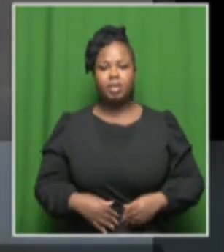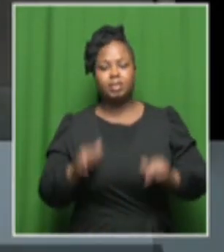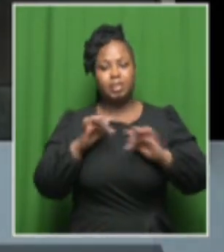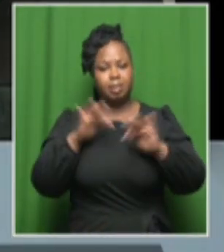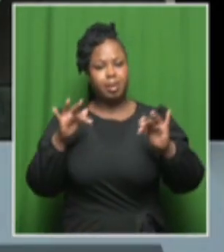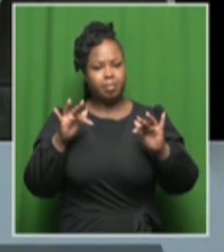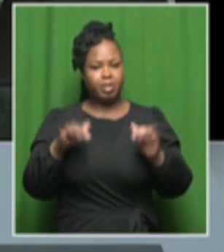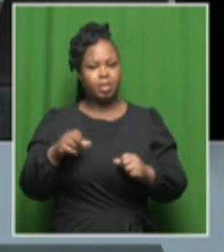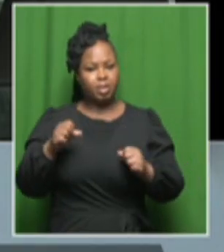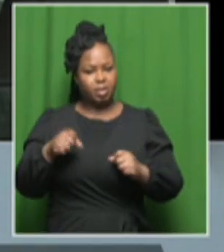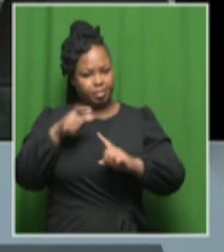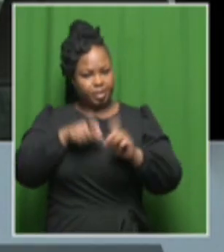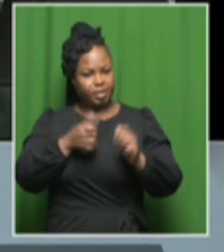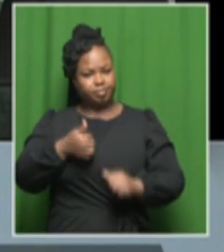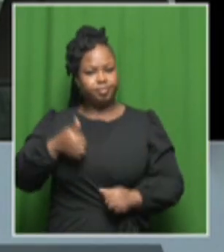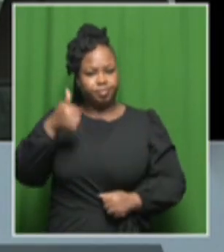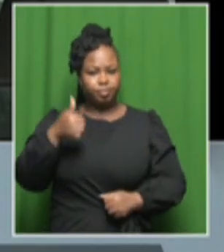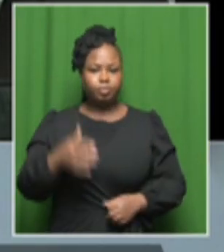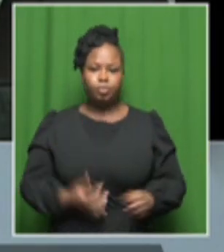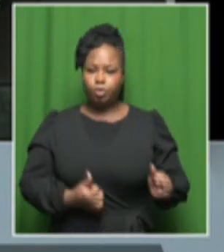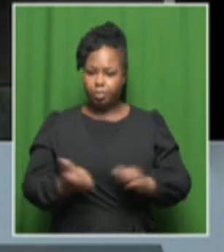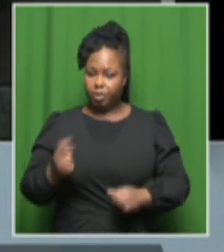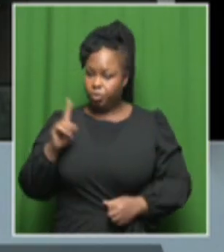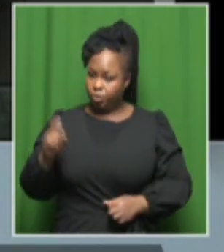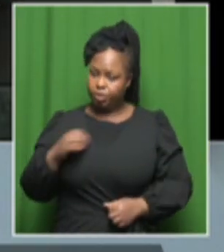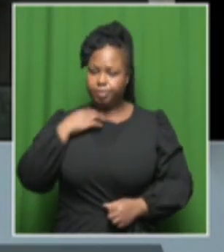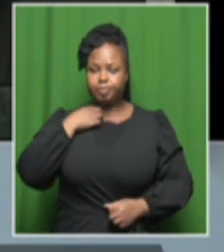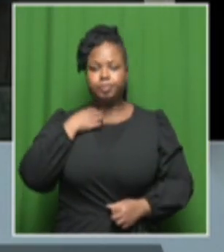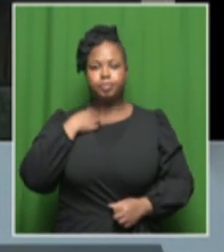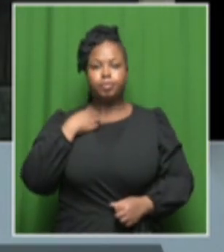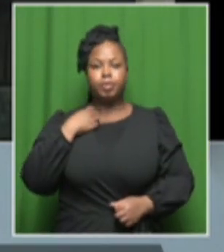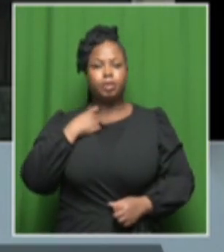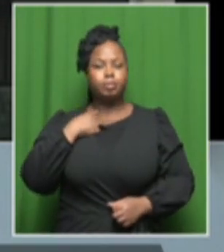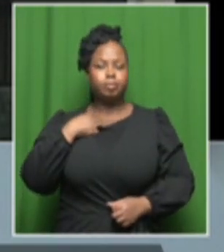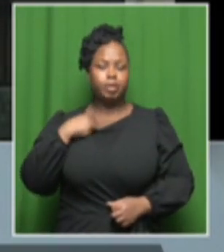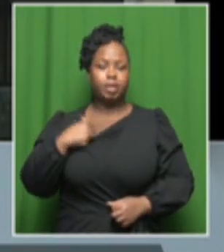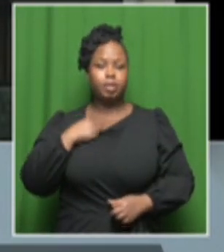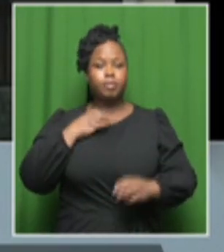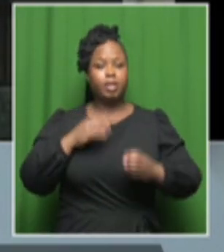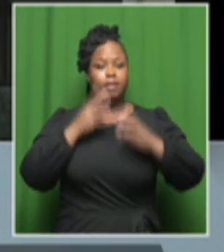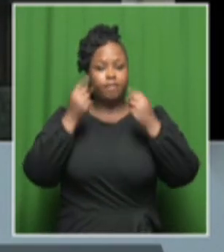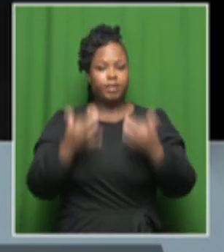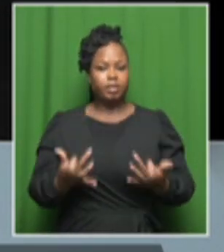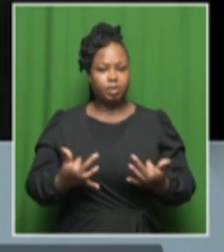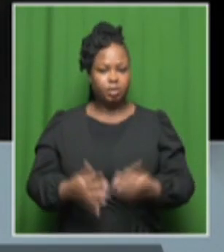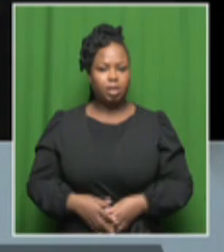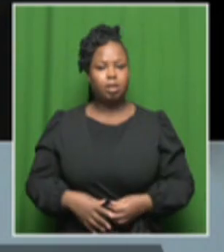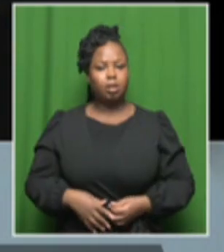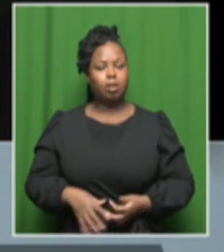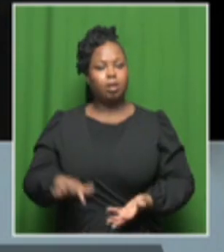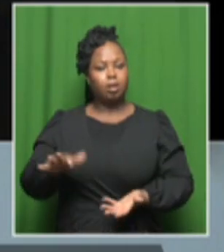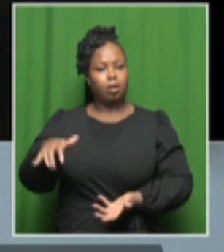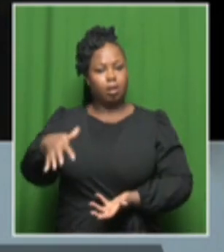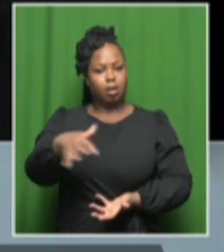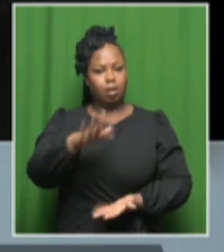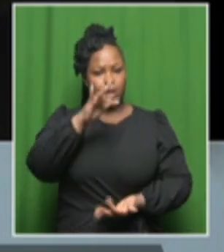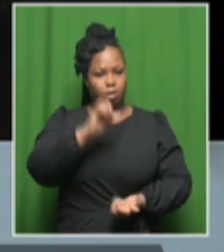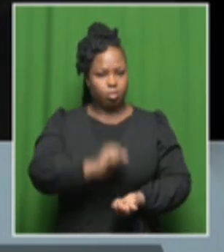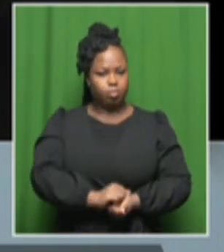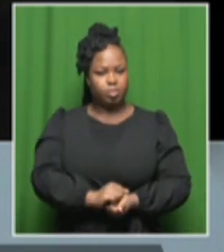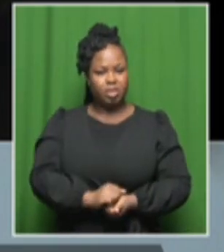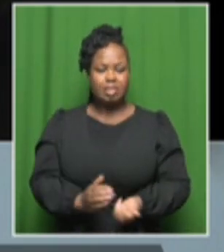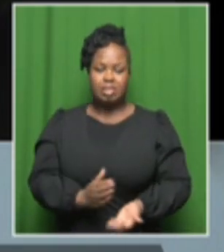public personality. So going back to the question is that, you see, when the fiscal consolidation was introduced, which some